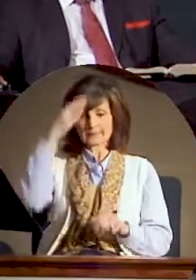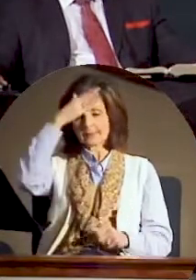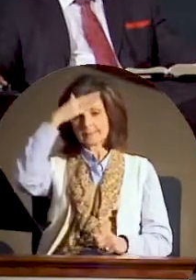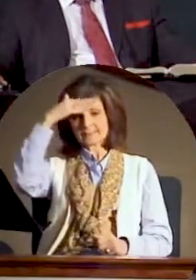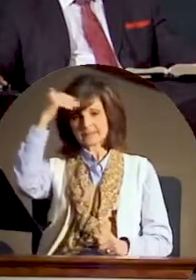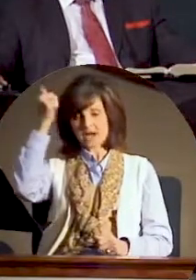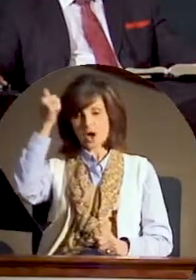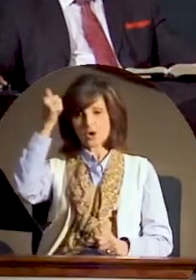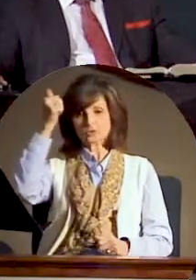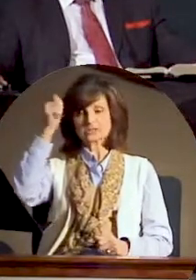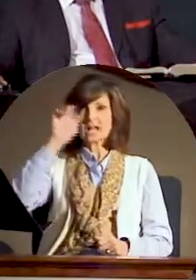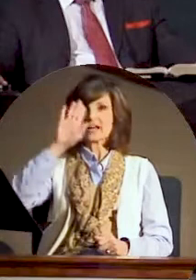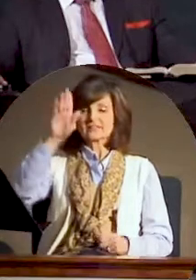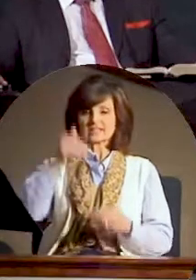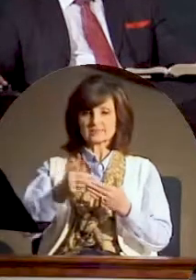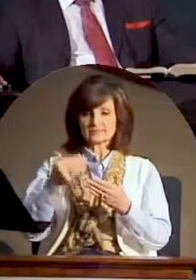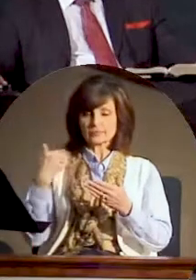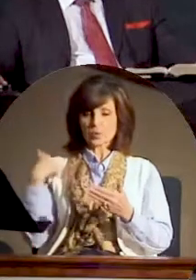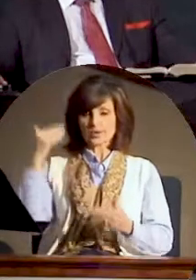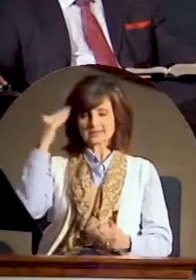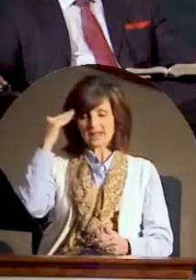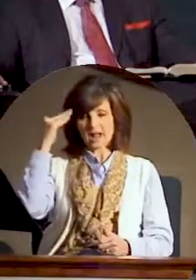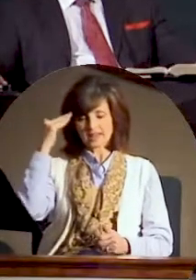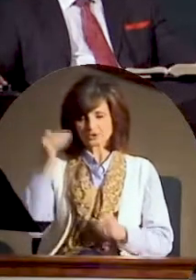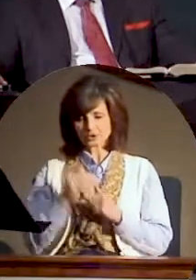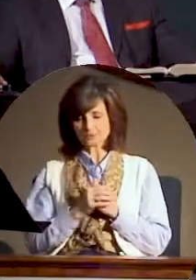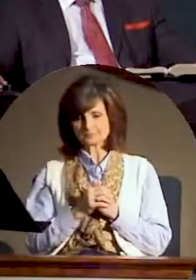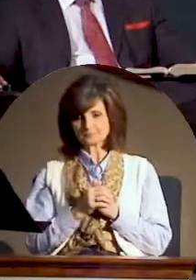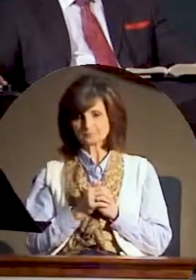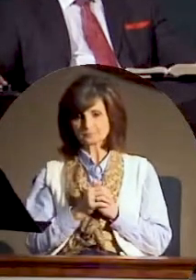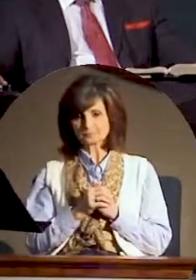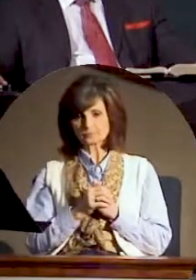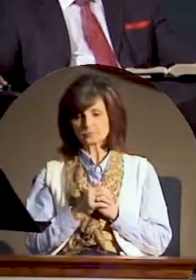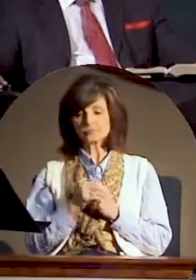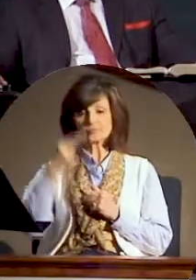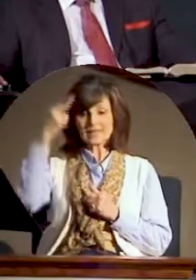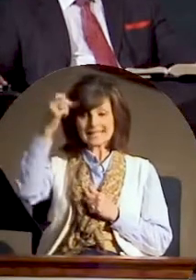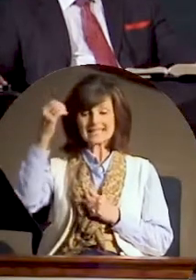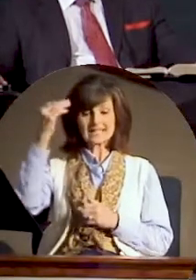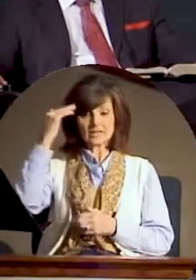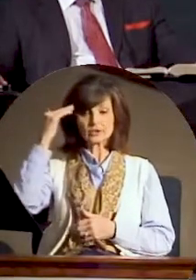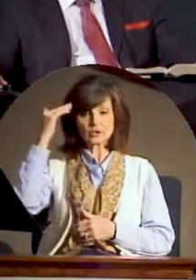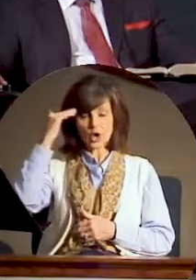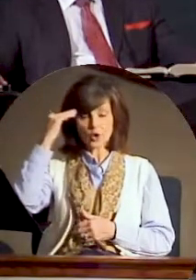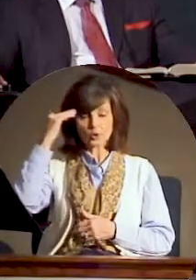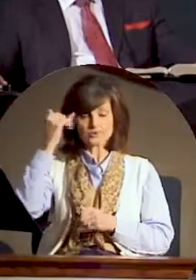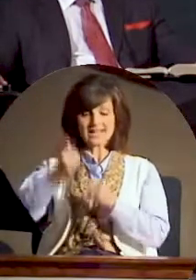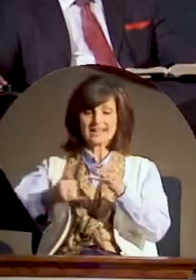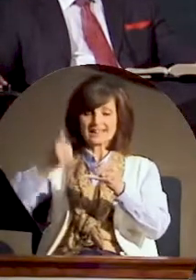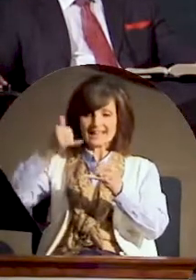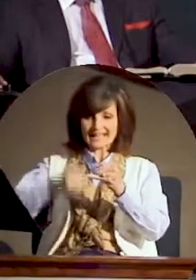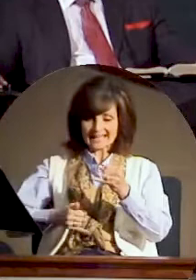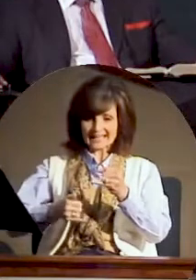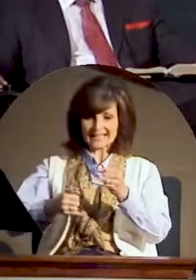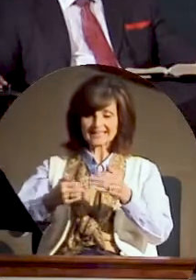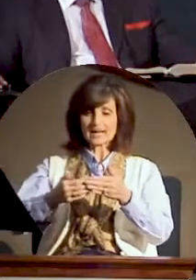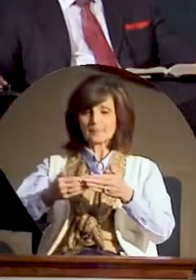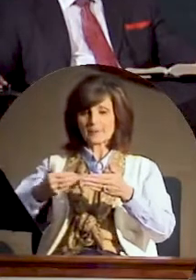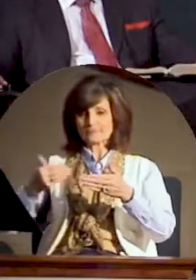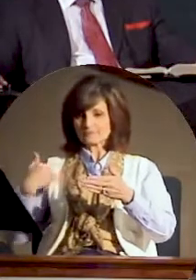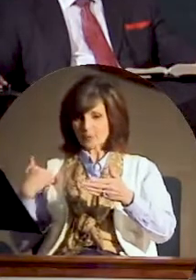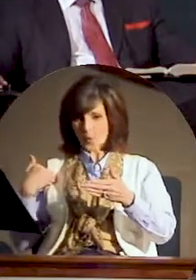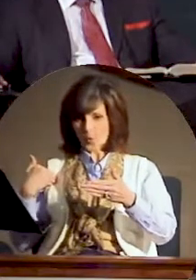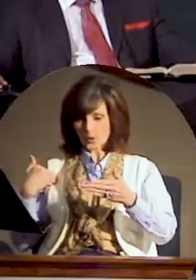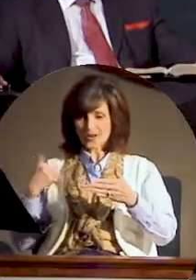because of His foreknowledge. He knows the end